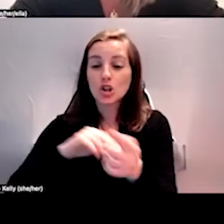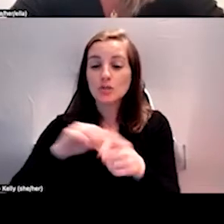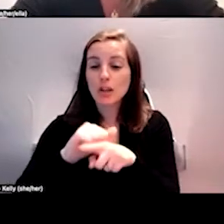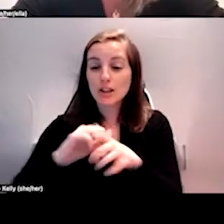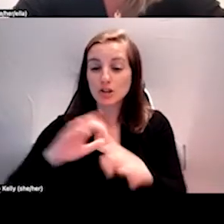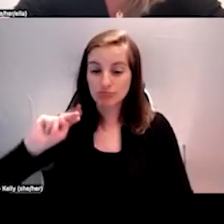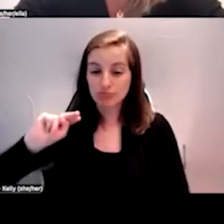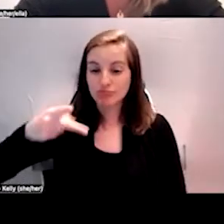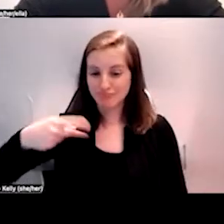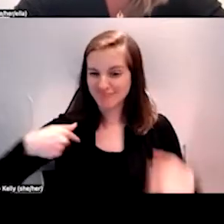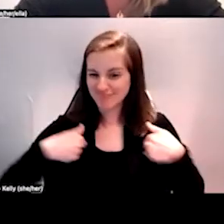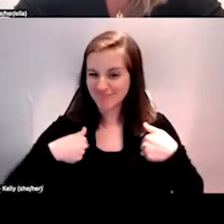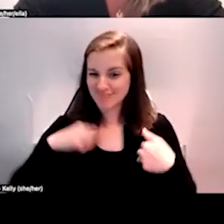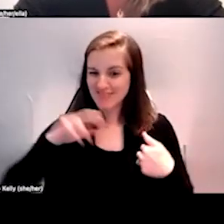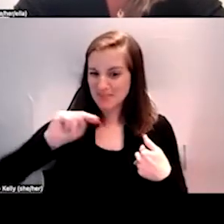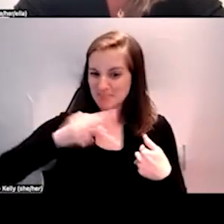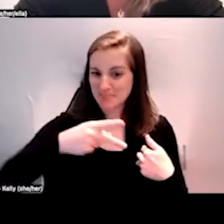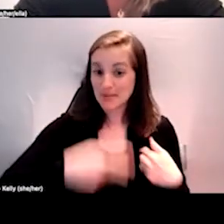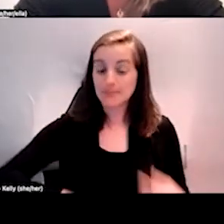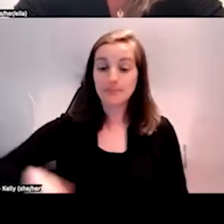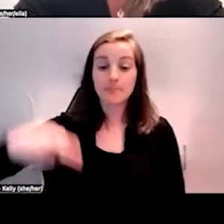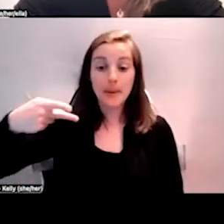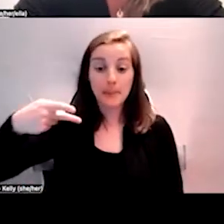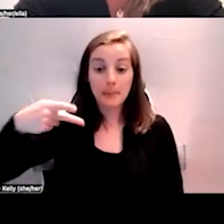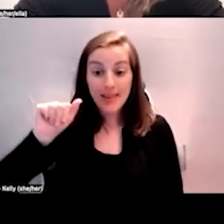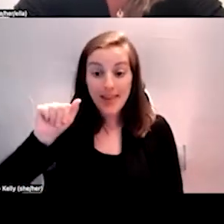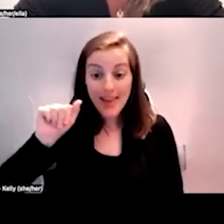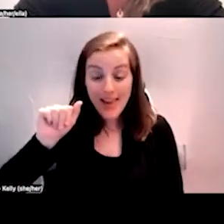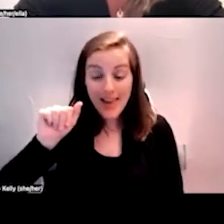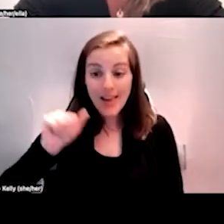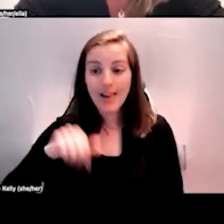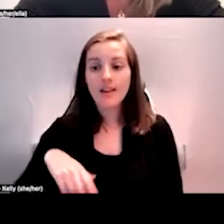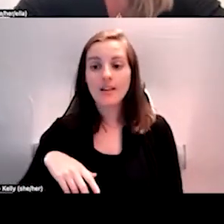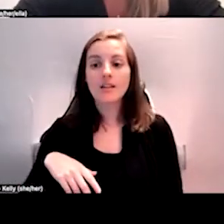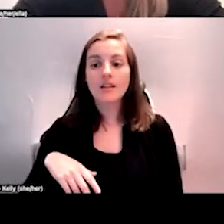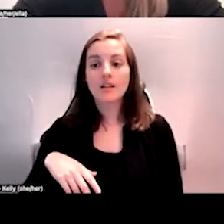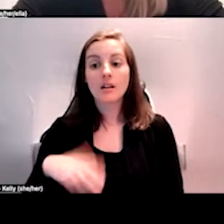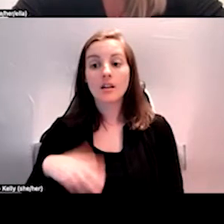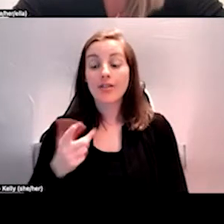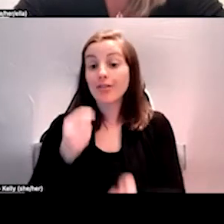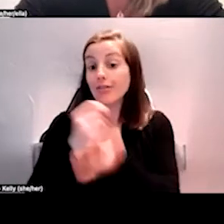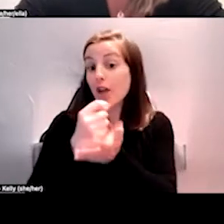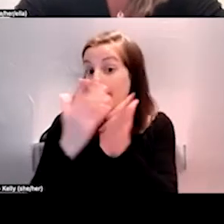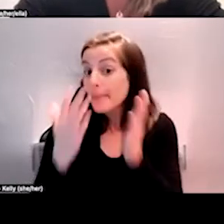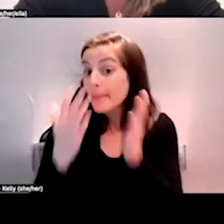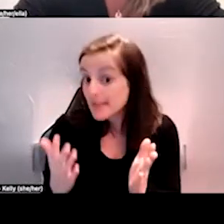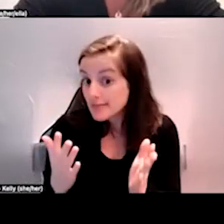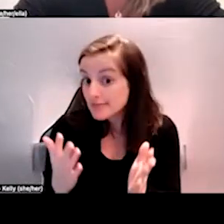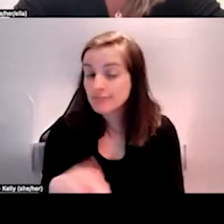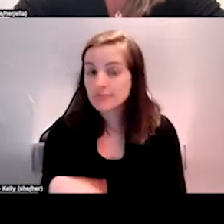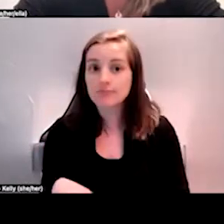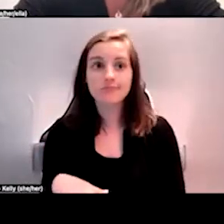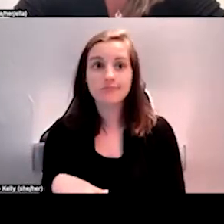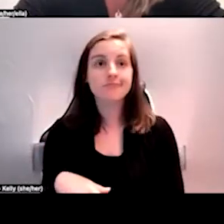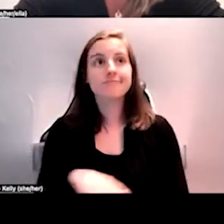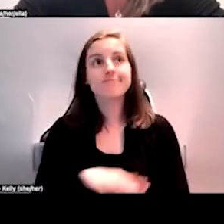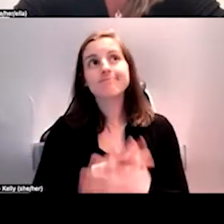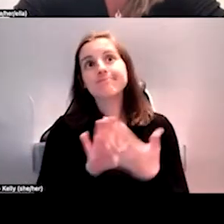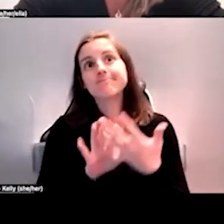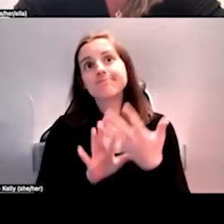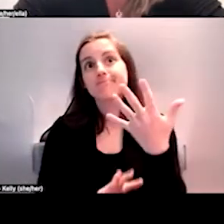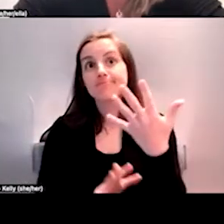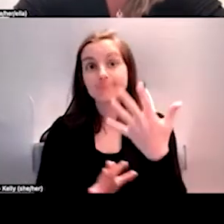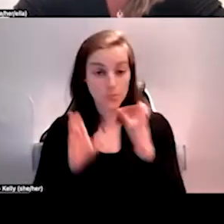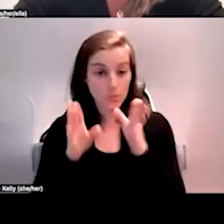nurse practitioner, a PA. It could also refer to someone who's your therapist, someone who's helping you with mental